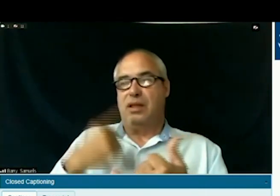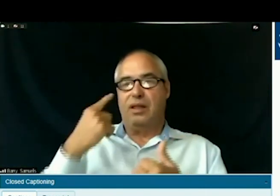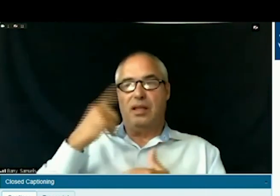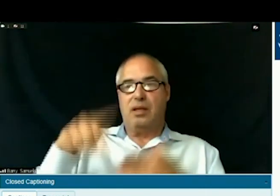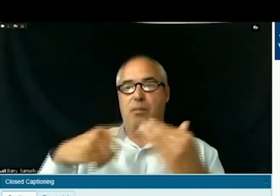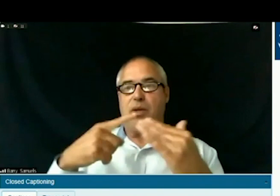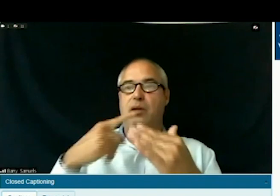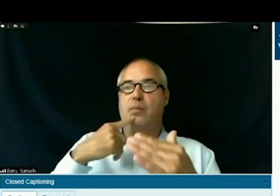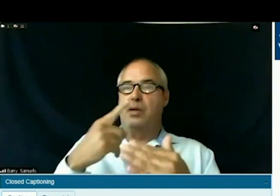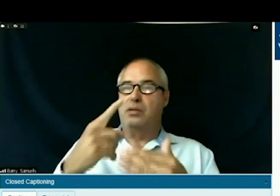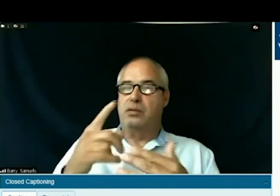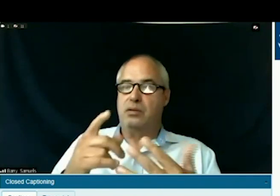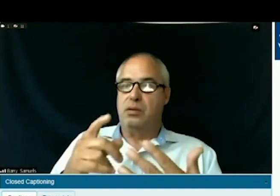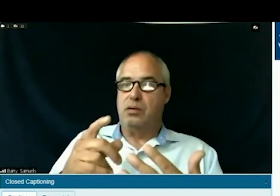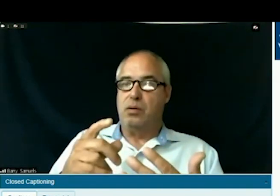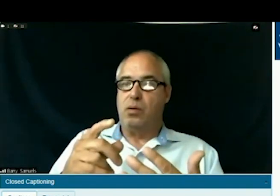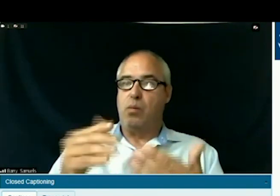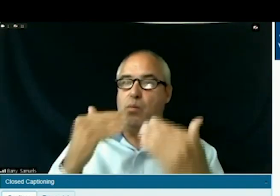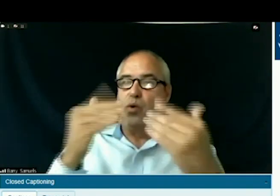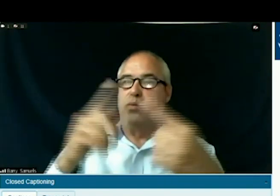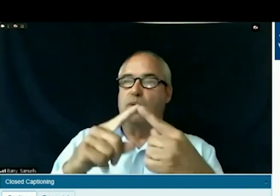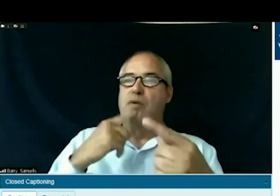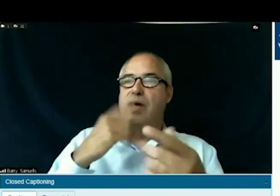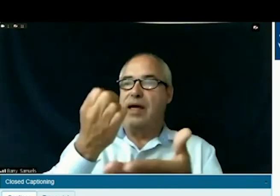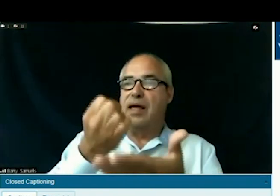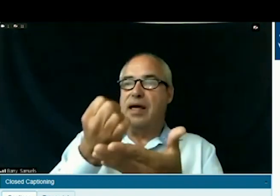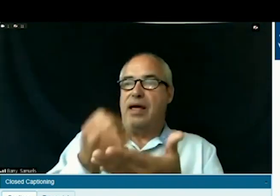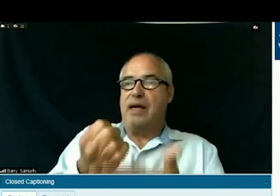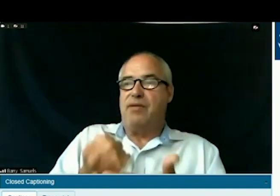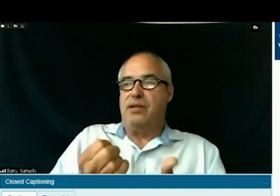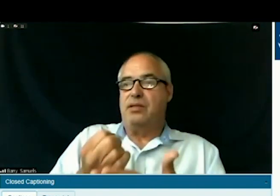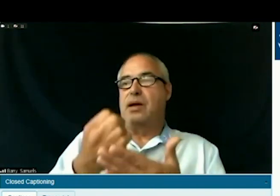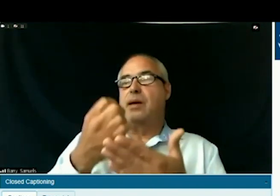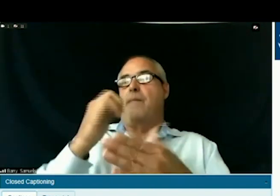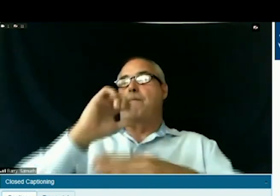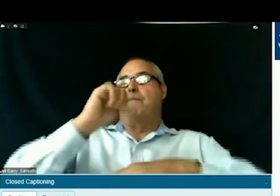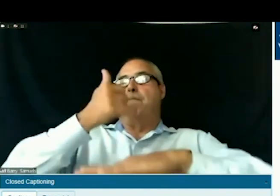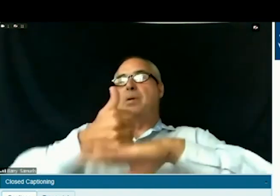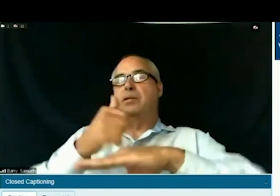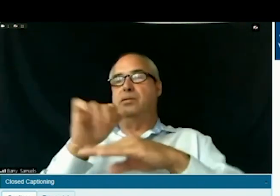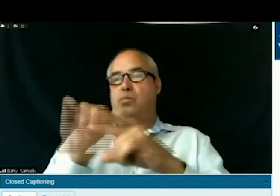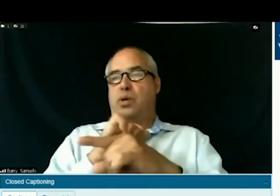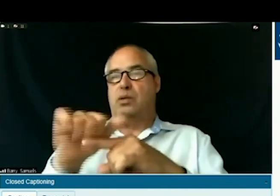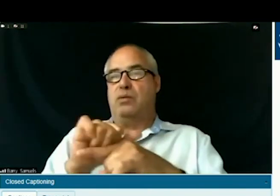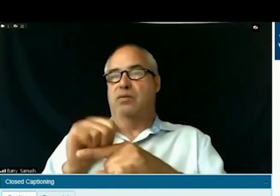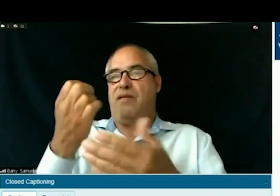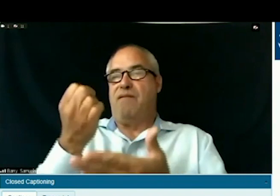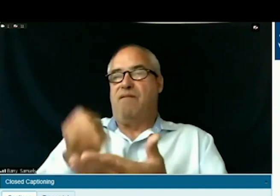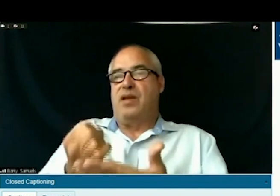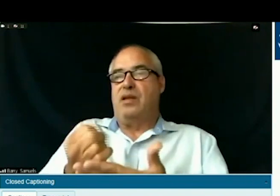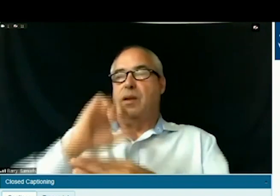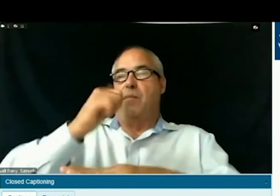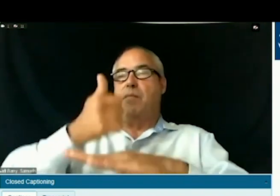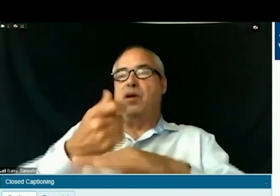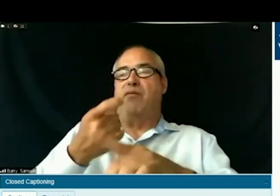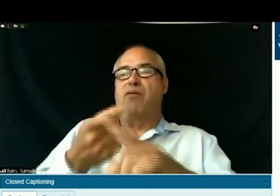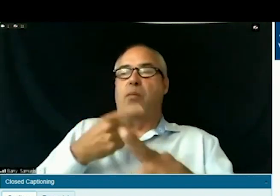this notion of then moving to evidence-based practice, I would say evidence-based for whom? So in absence